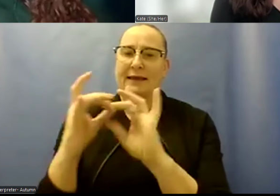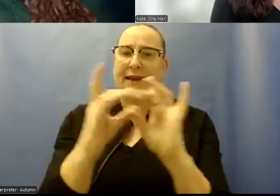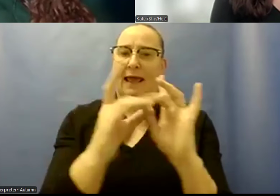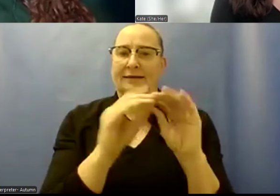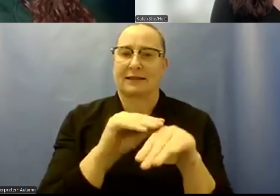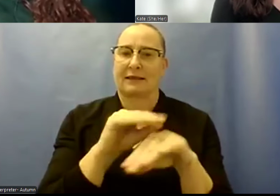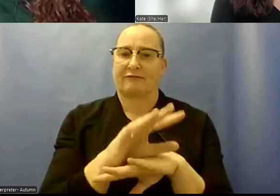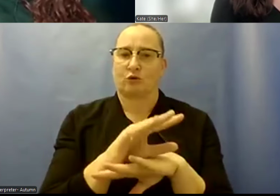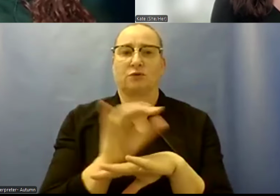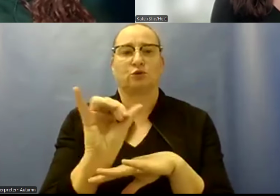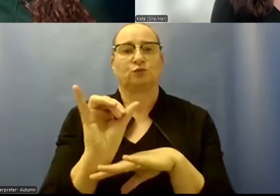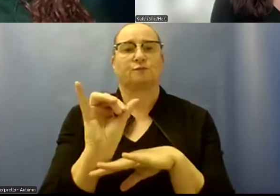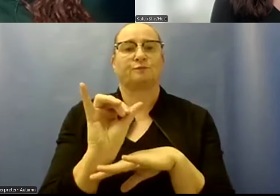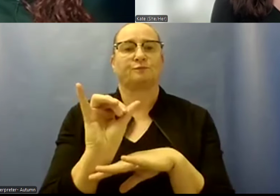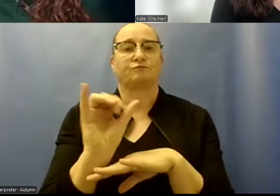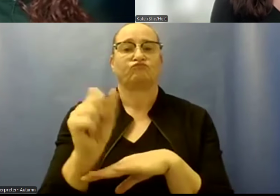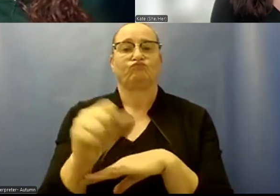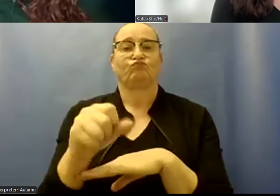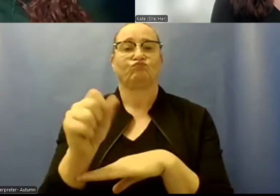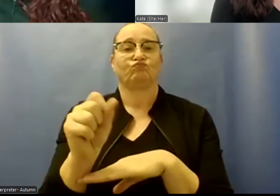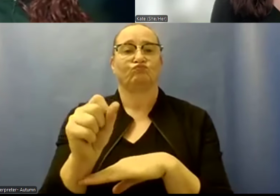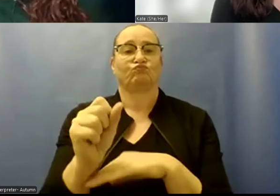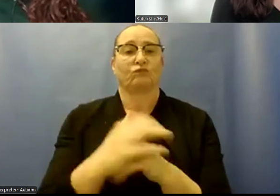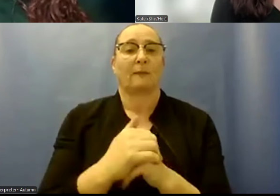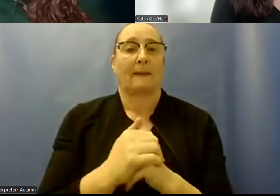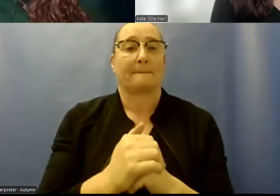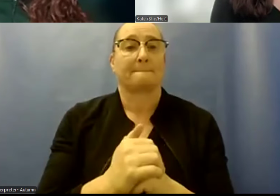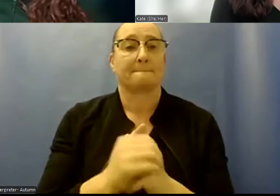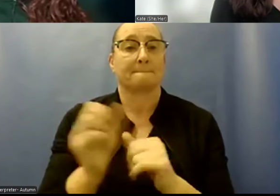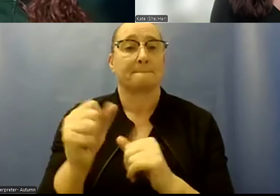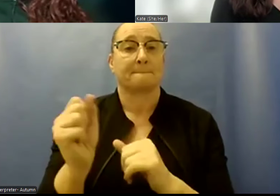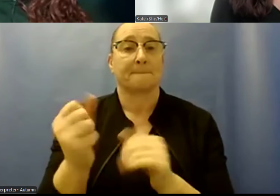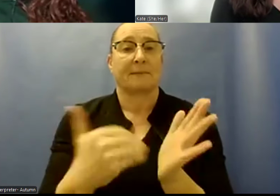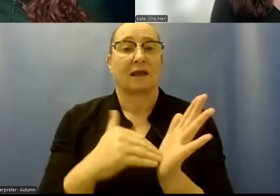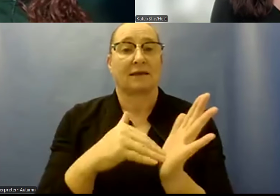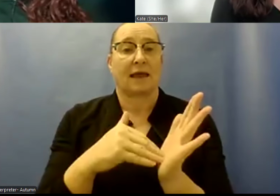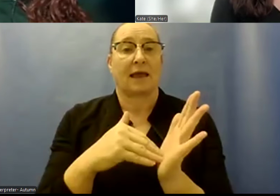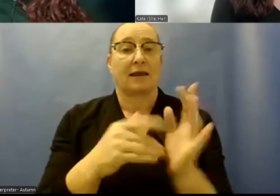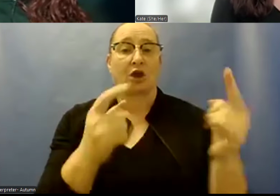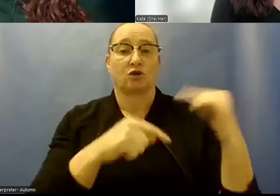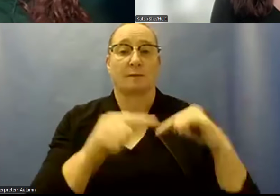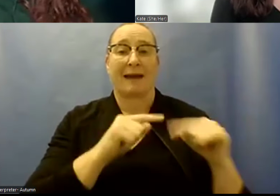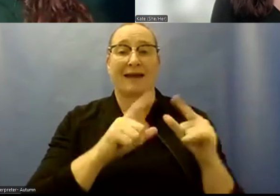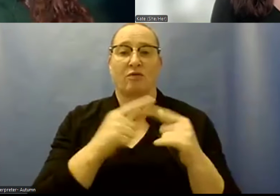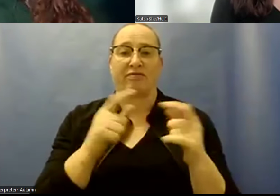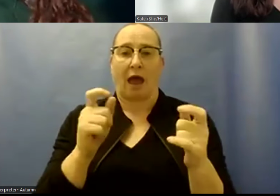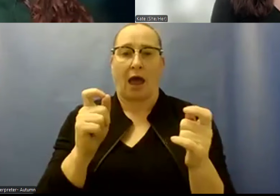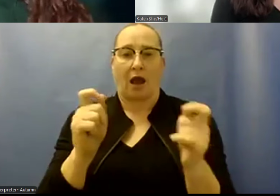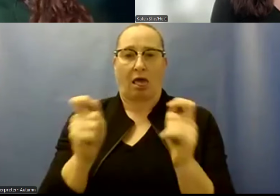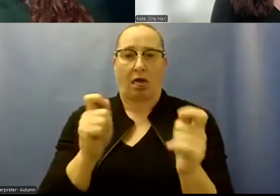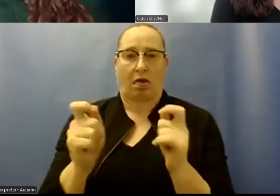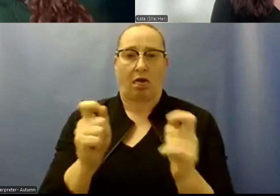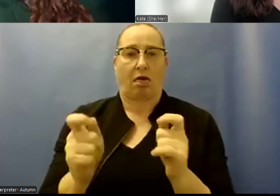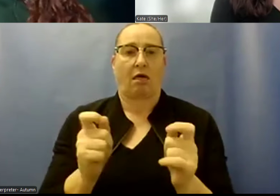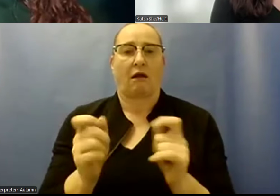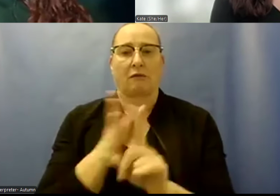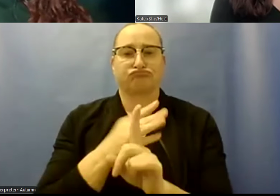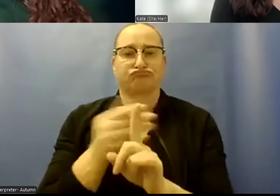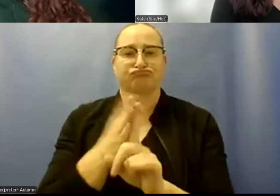another. Yeah, yeah, yeah, yeah, yeah. And again, it goes back to that manipulation. It goes back to that power and